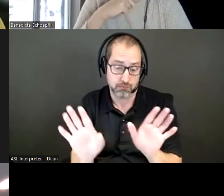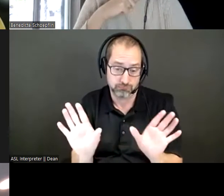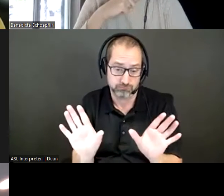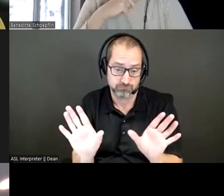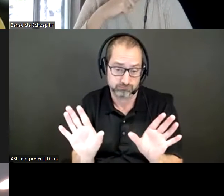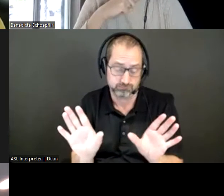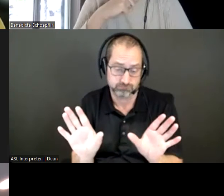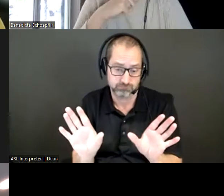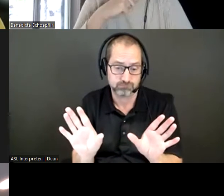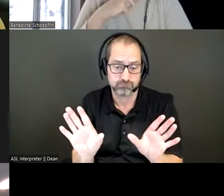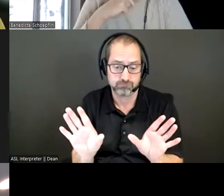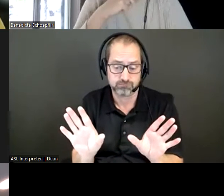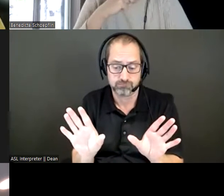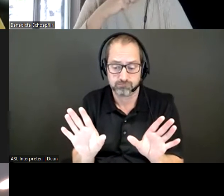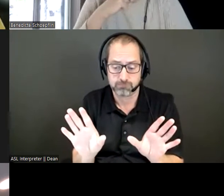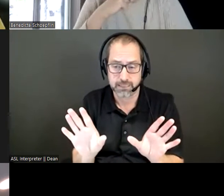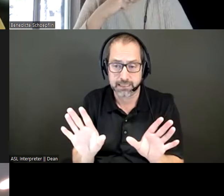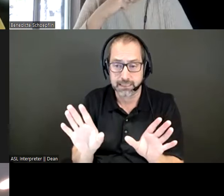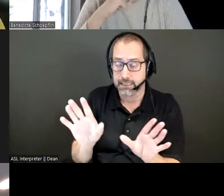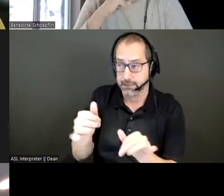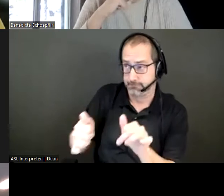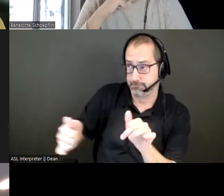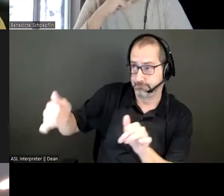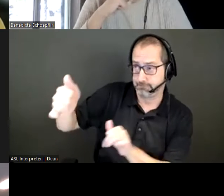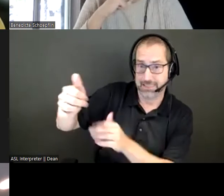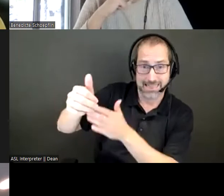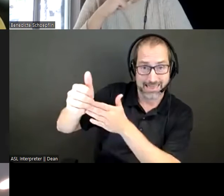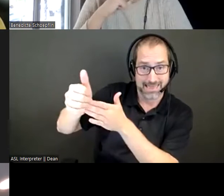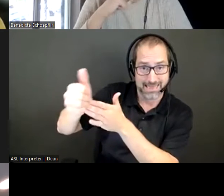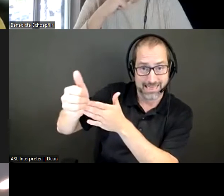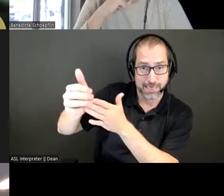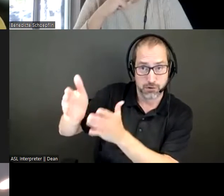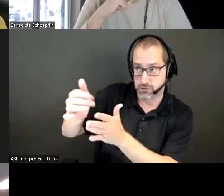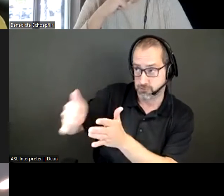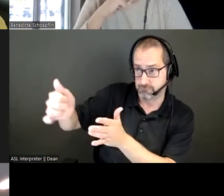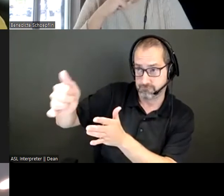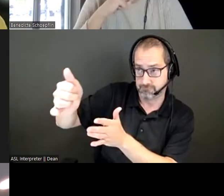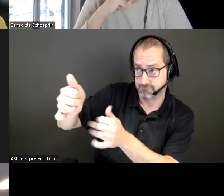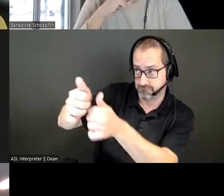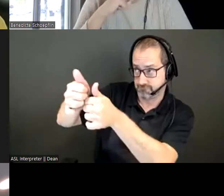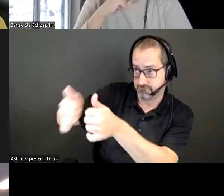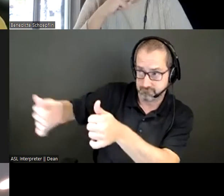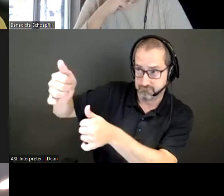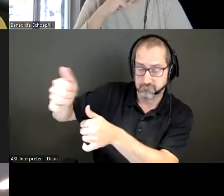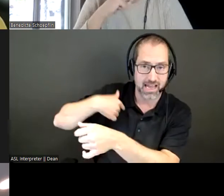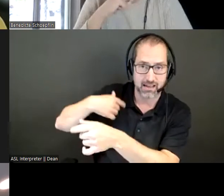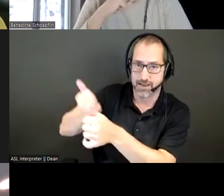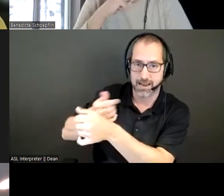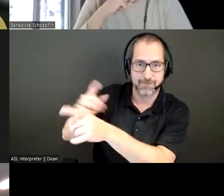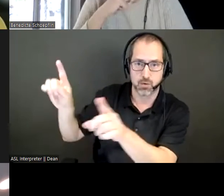The leaders are everywhere, in community,